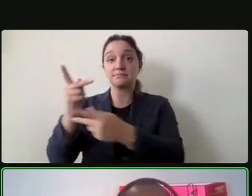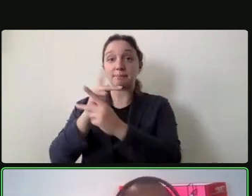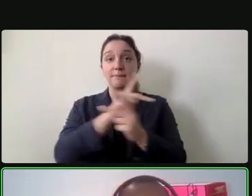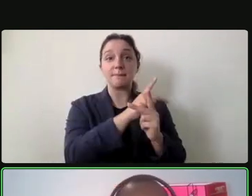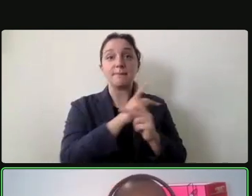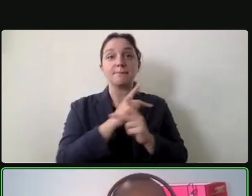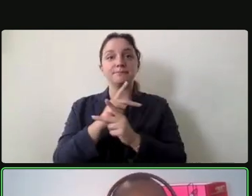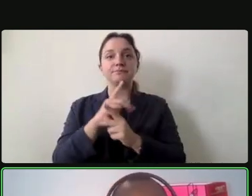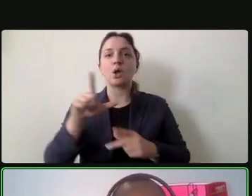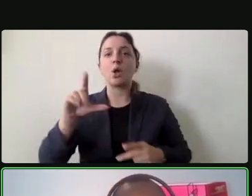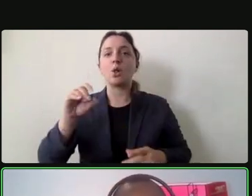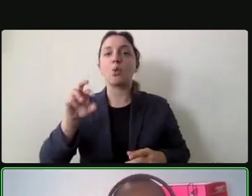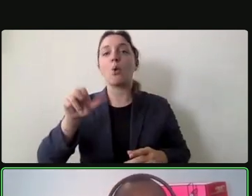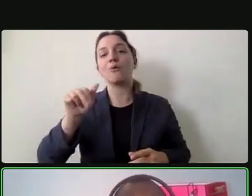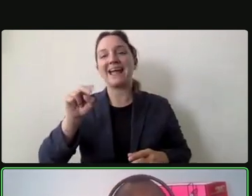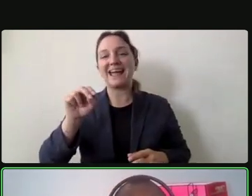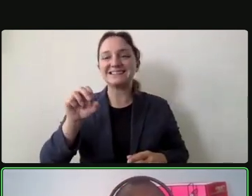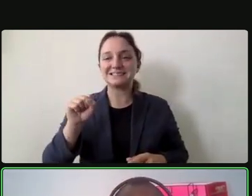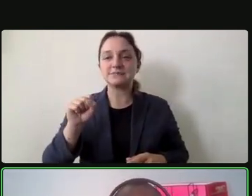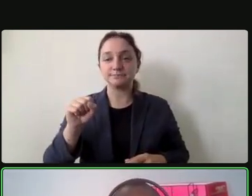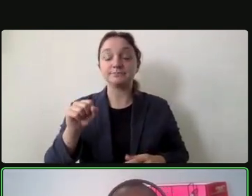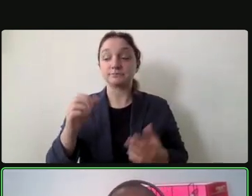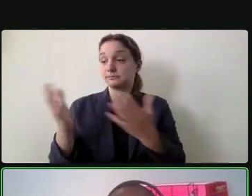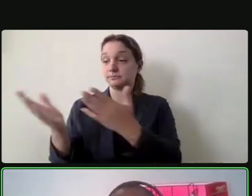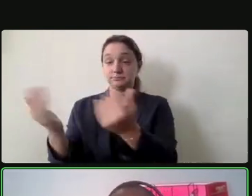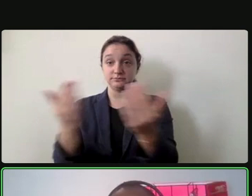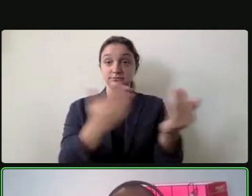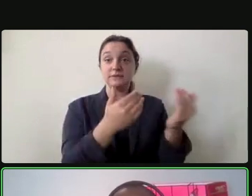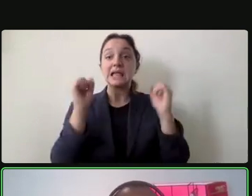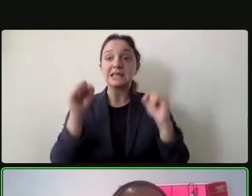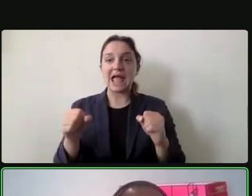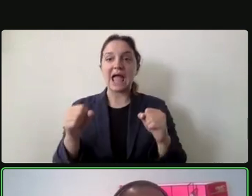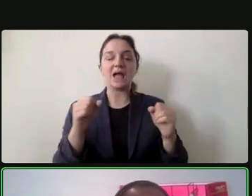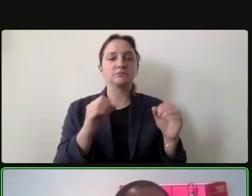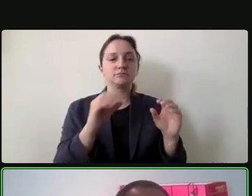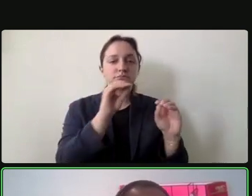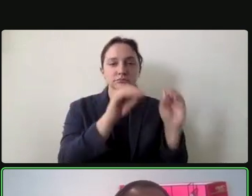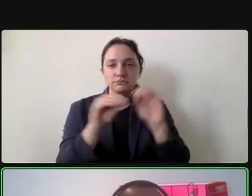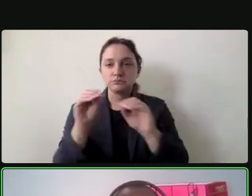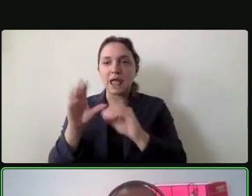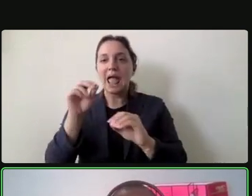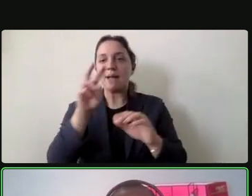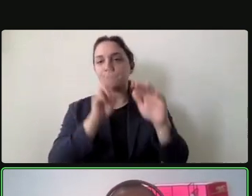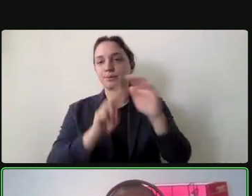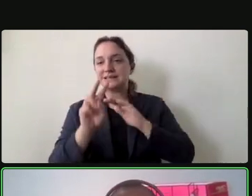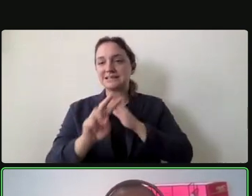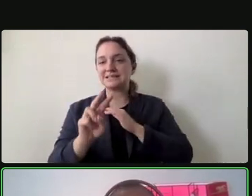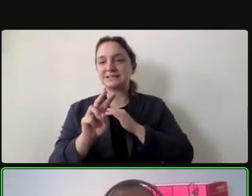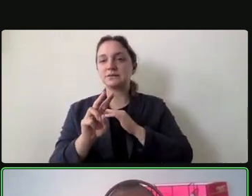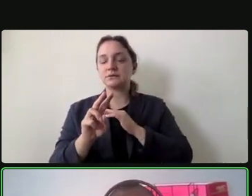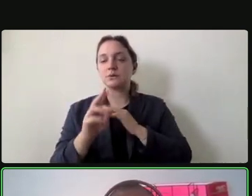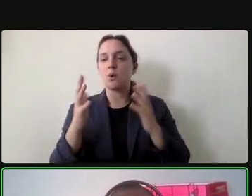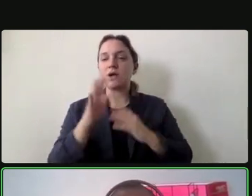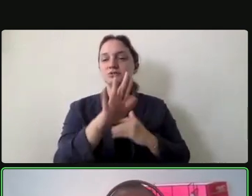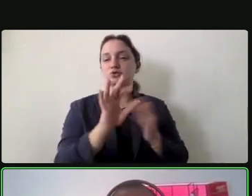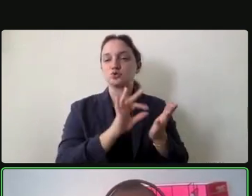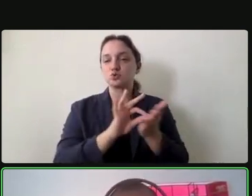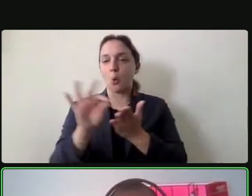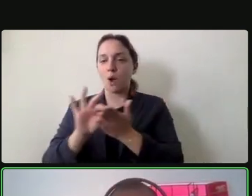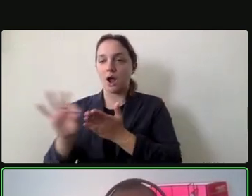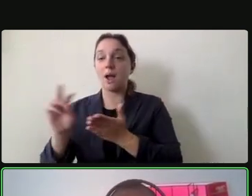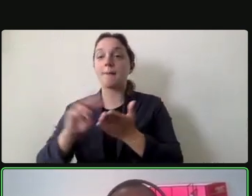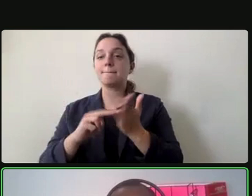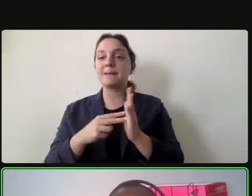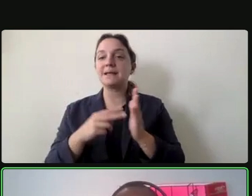energy simulations and predict what kind of decarbonization is possible and